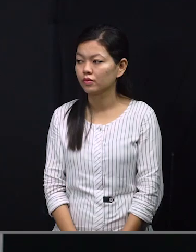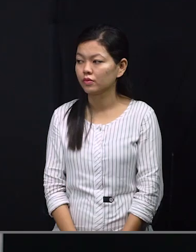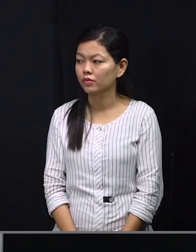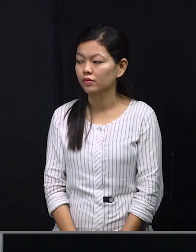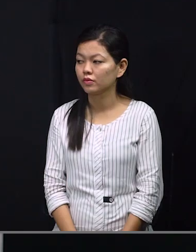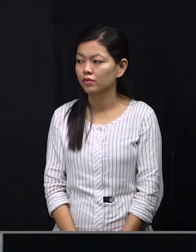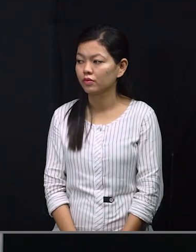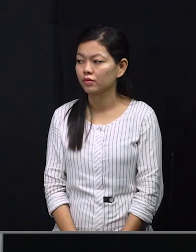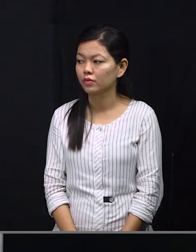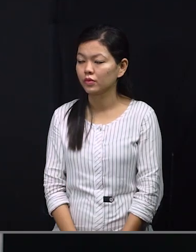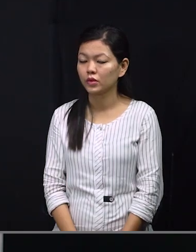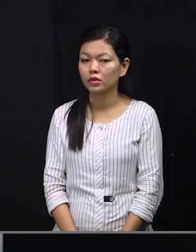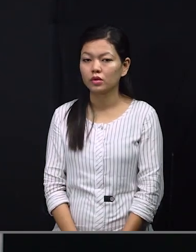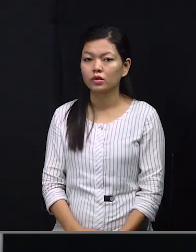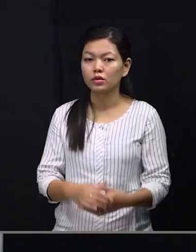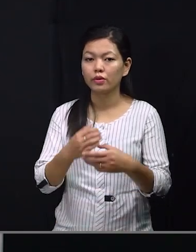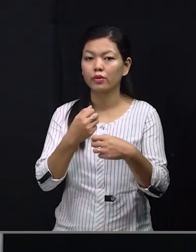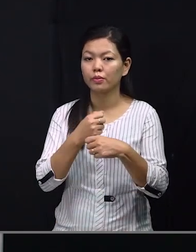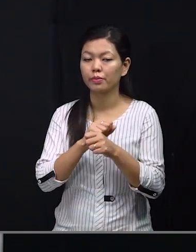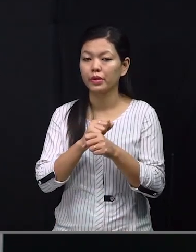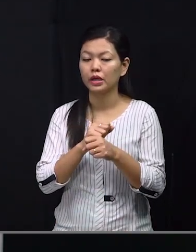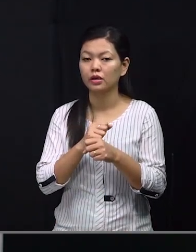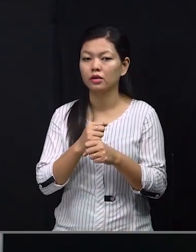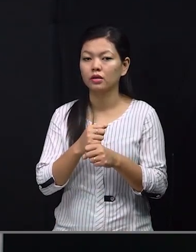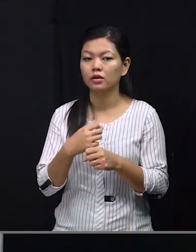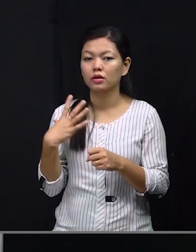where the chlorine atoms are placed at different positions.